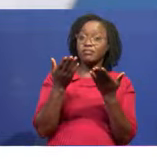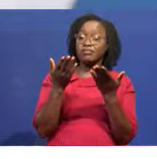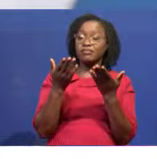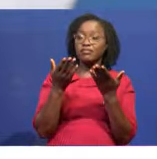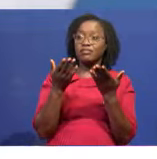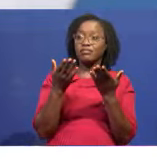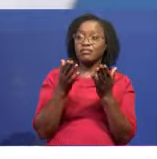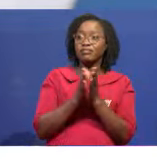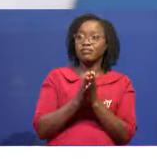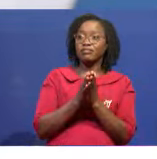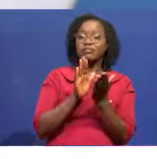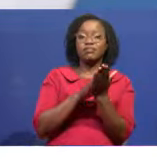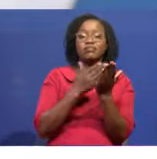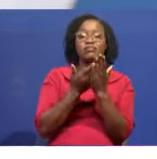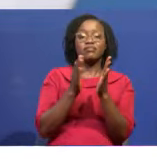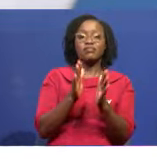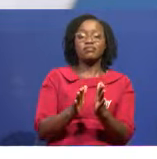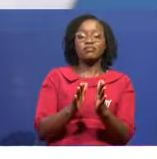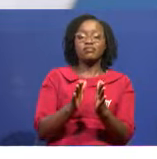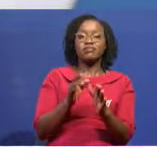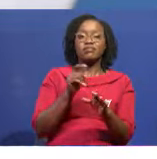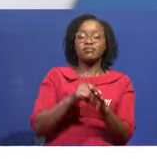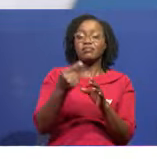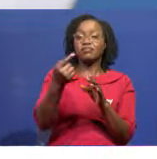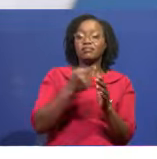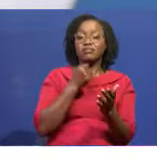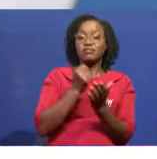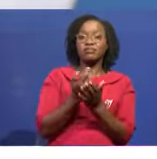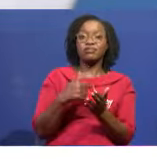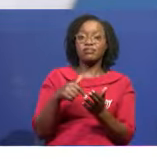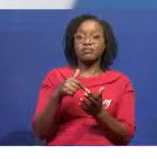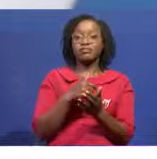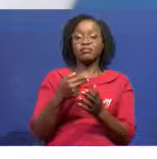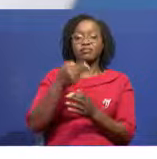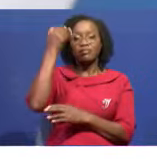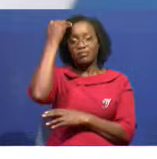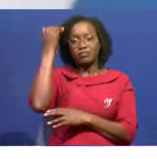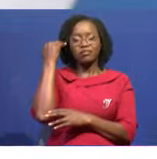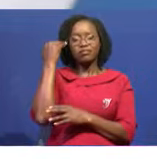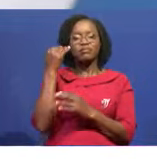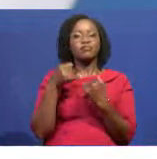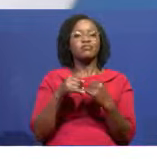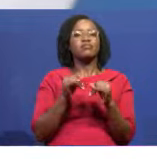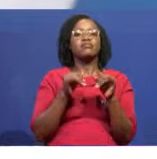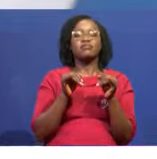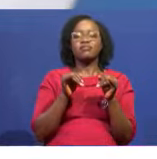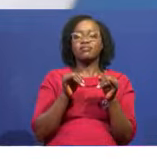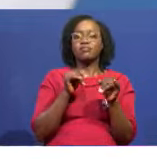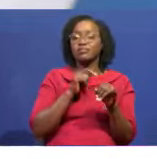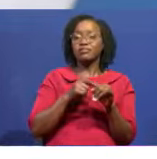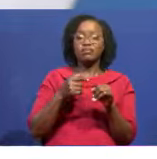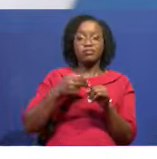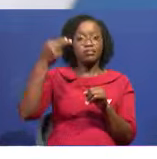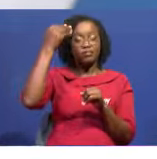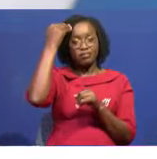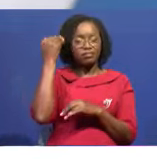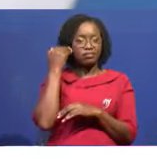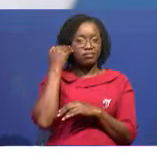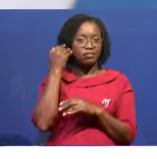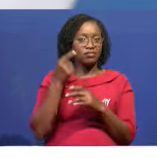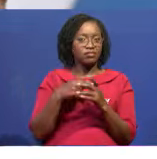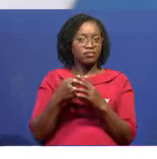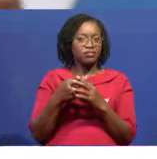refer to as the applicant when they come to the ombudsman, they can always go to the High Court to enforce it. So when they go to the High Court to enforce it,